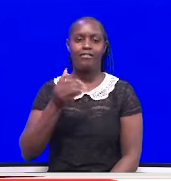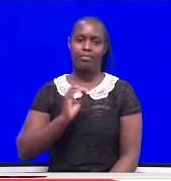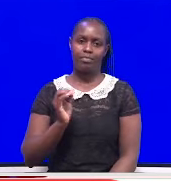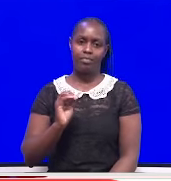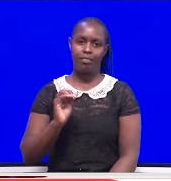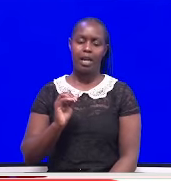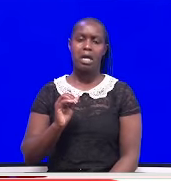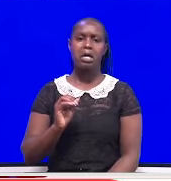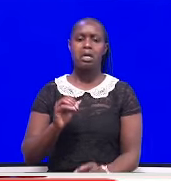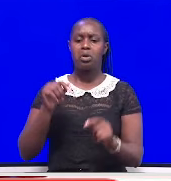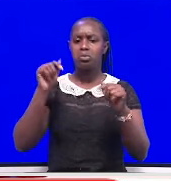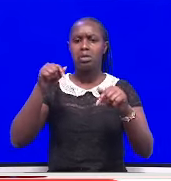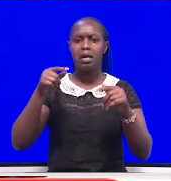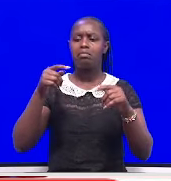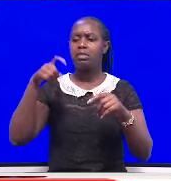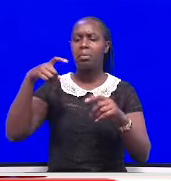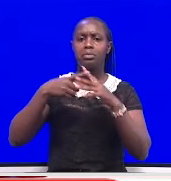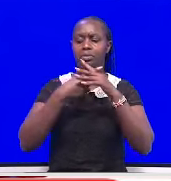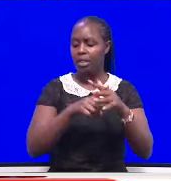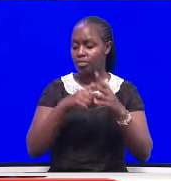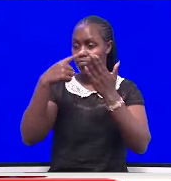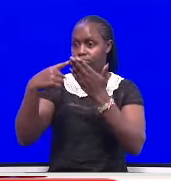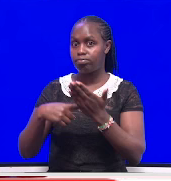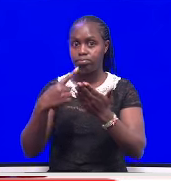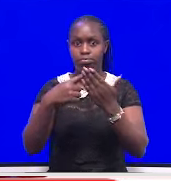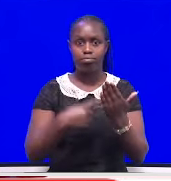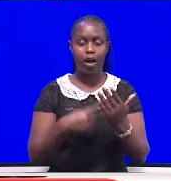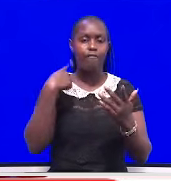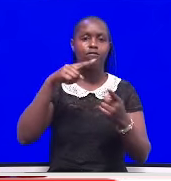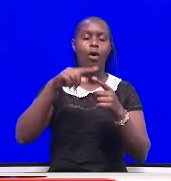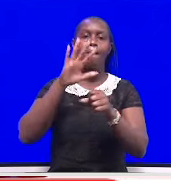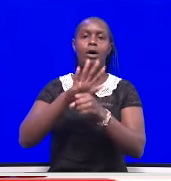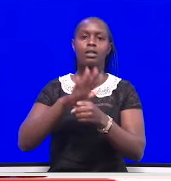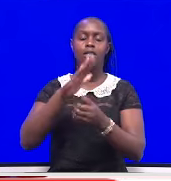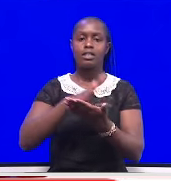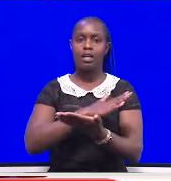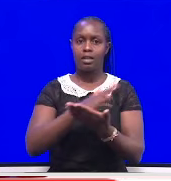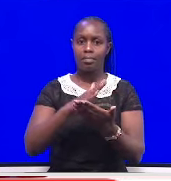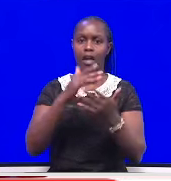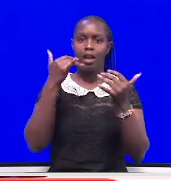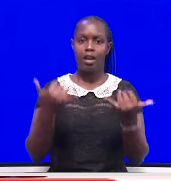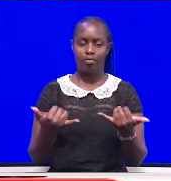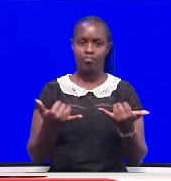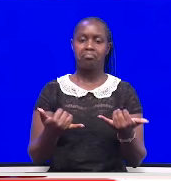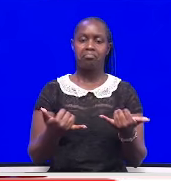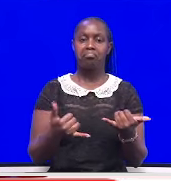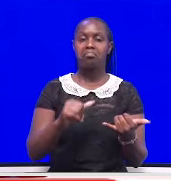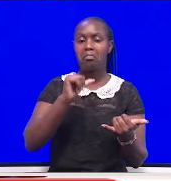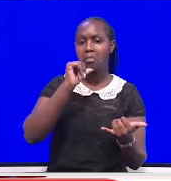were set to commence today through the National Multi-Sectoral Forum were meant to stop the anti-government revolt,